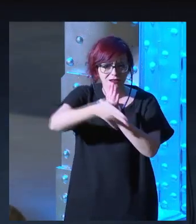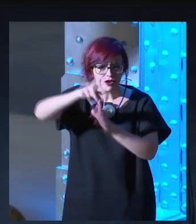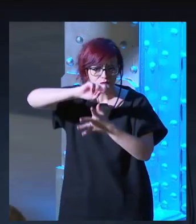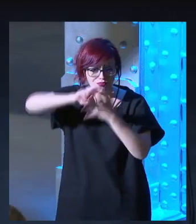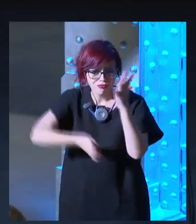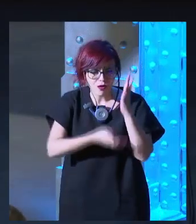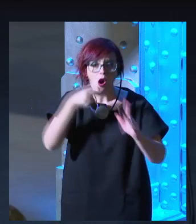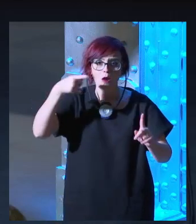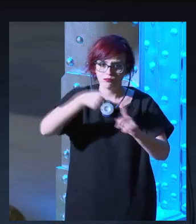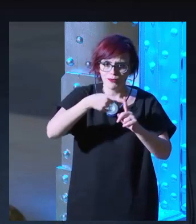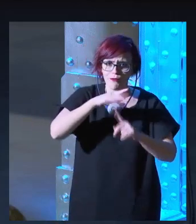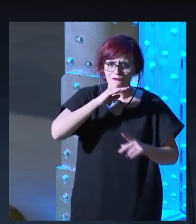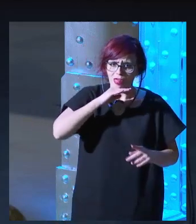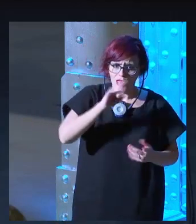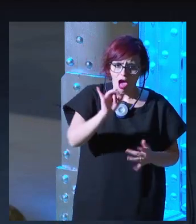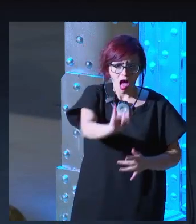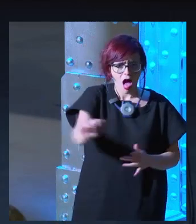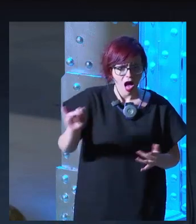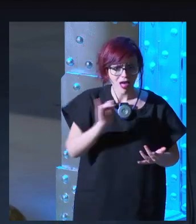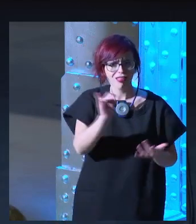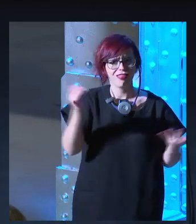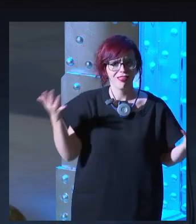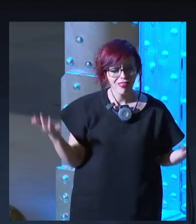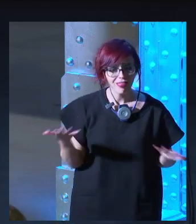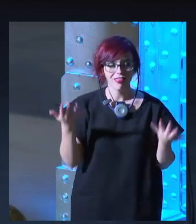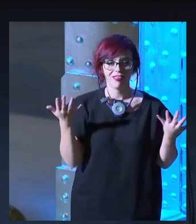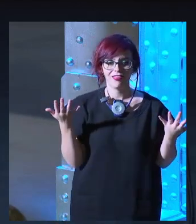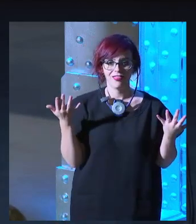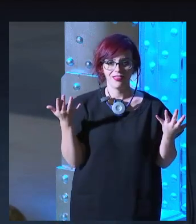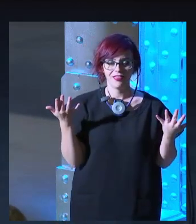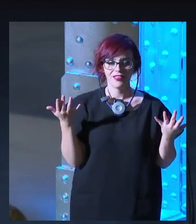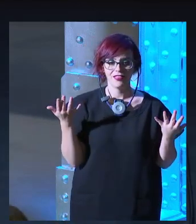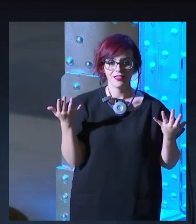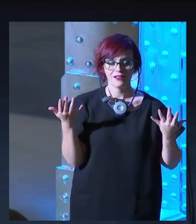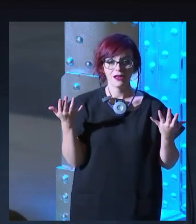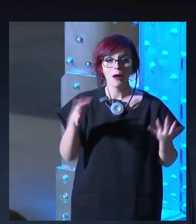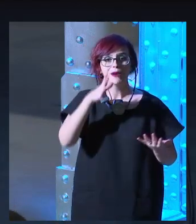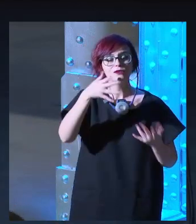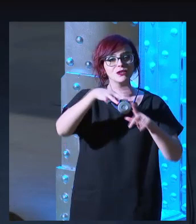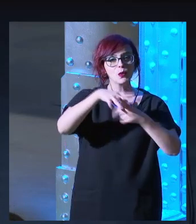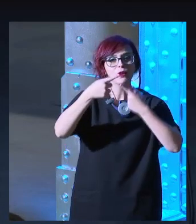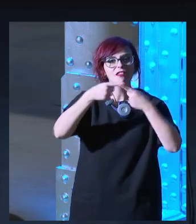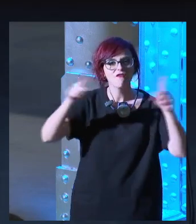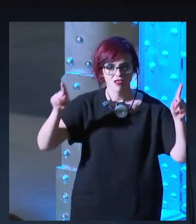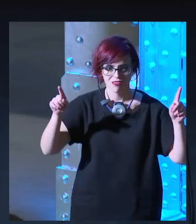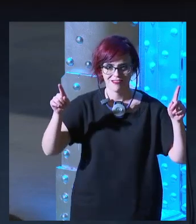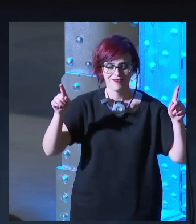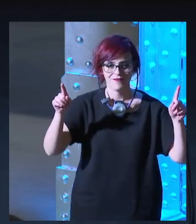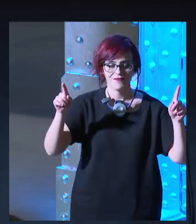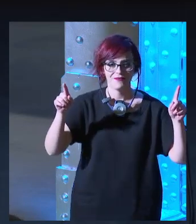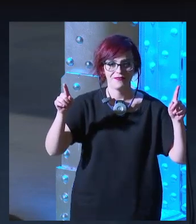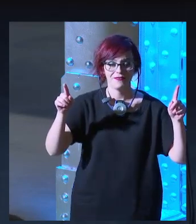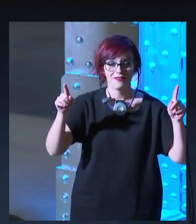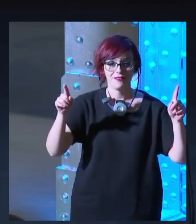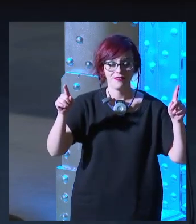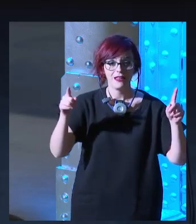reasons. But that's different. It's different from some corrosive,